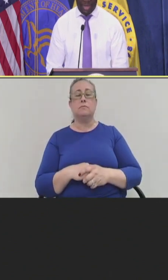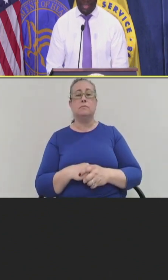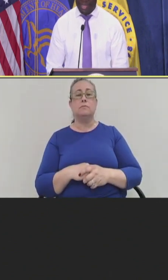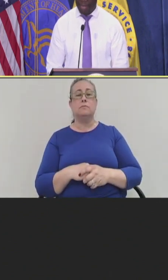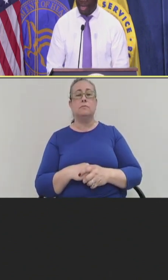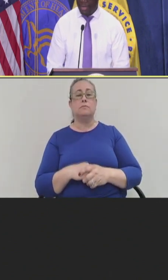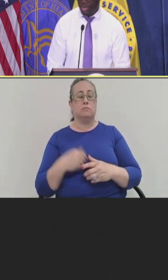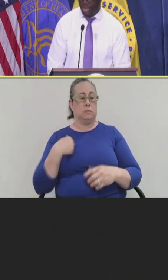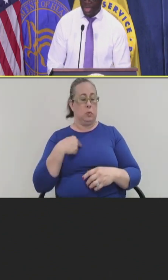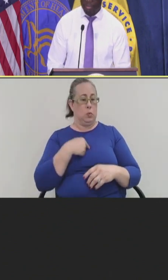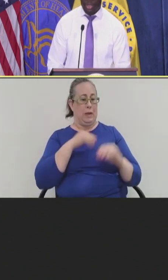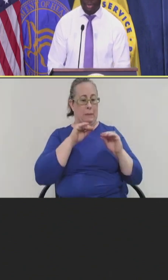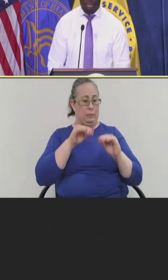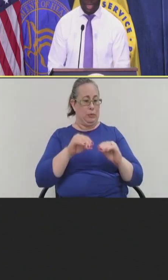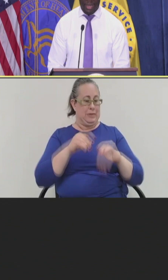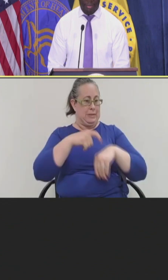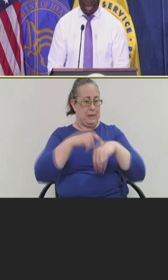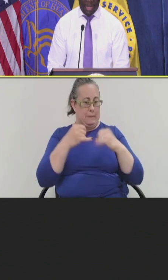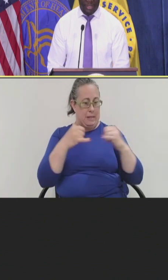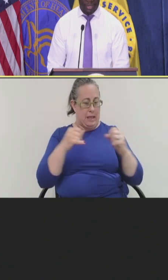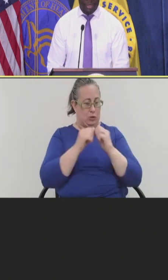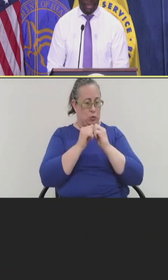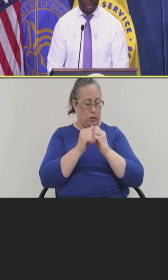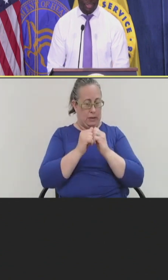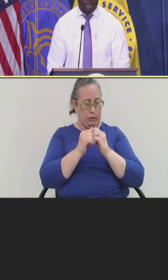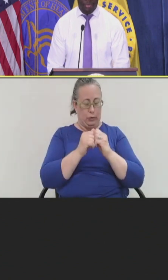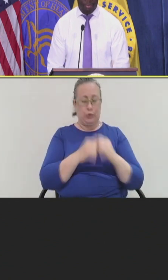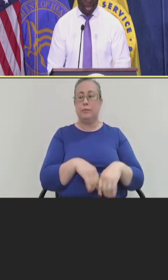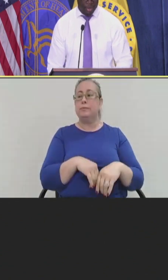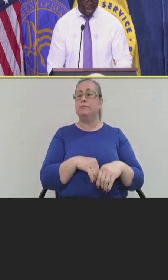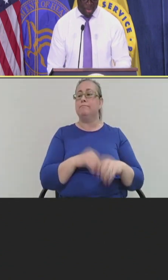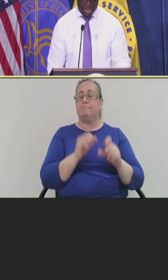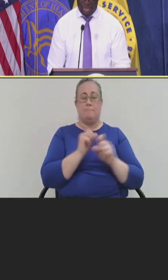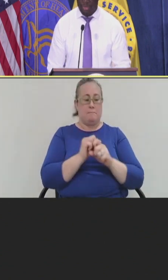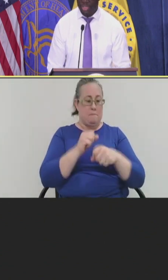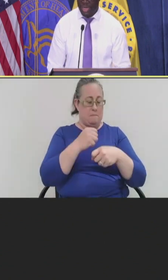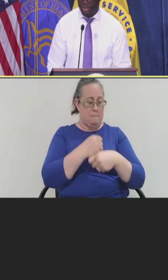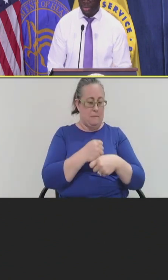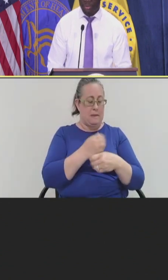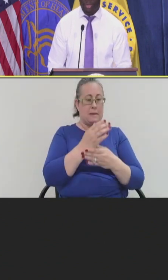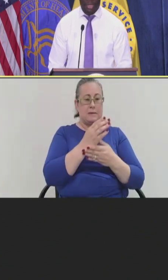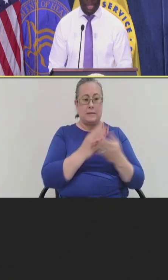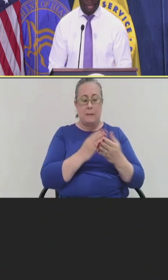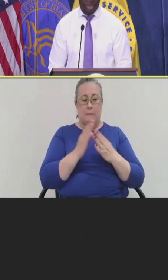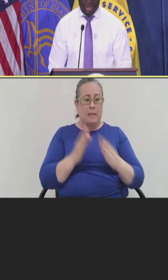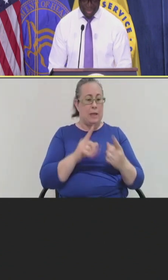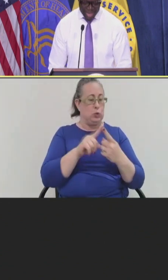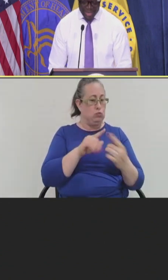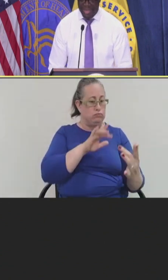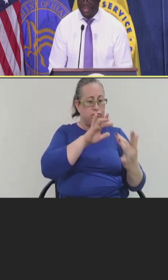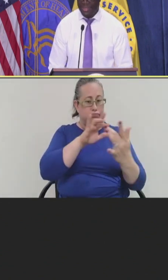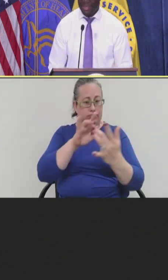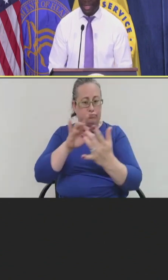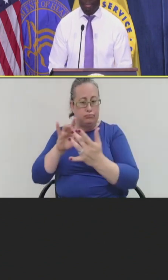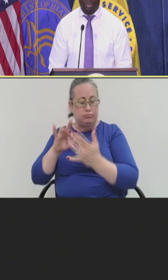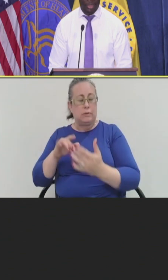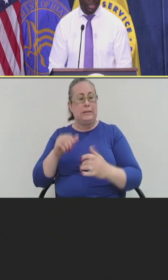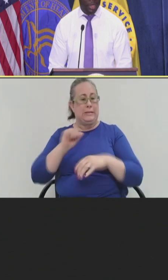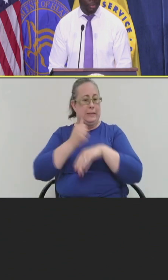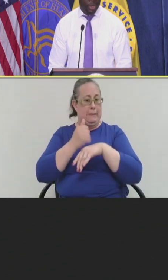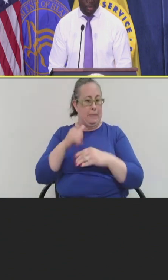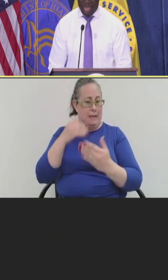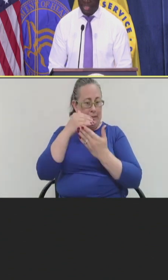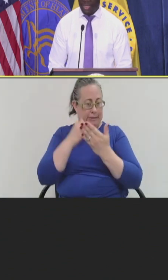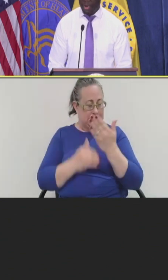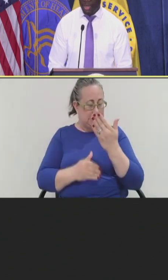putting our timelines together, making the plans on, some of the people that we need to reach out to, putting up that list,